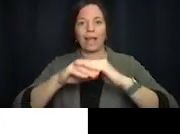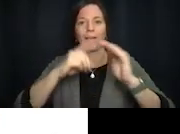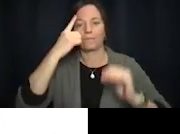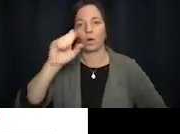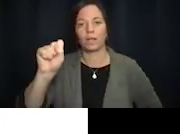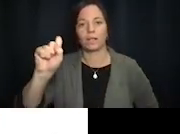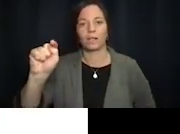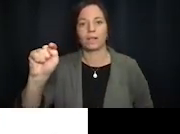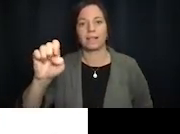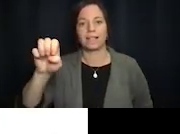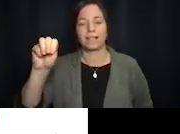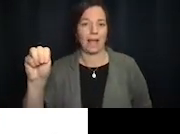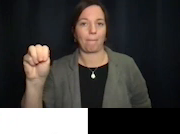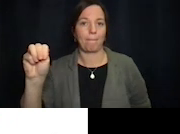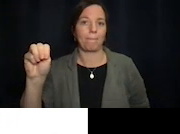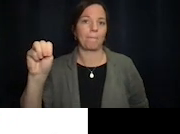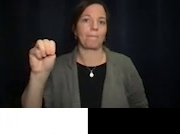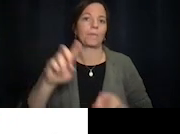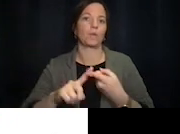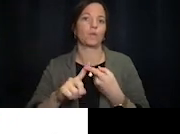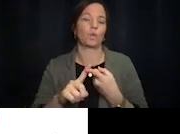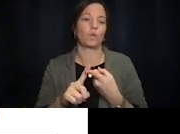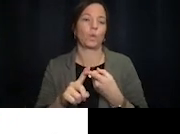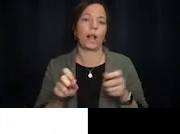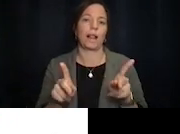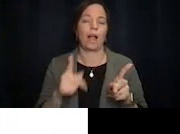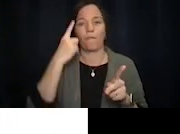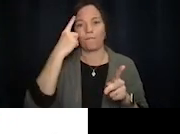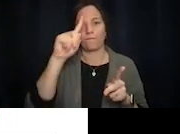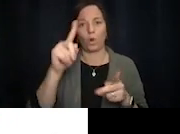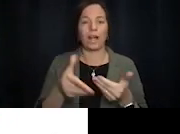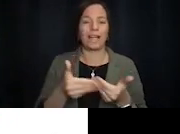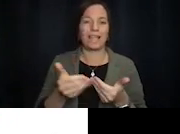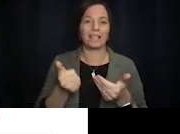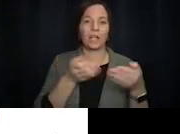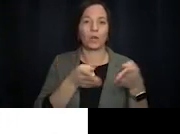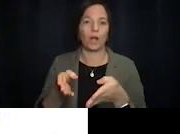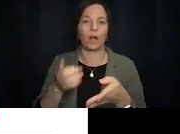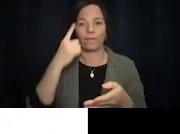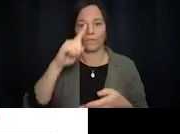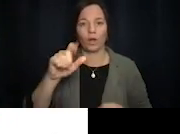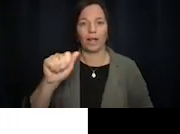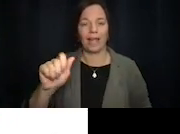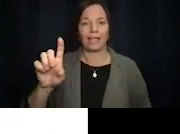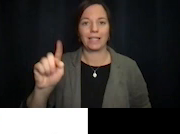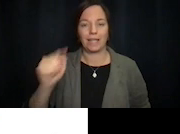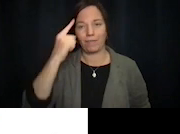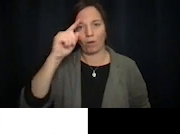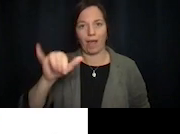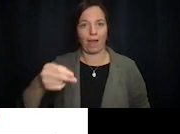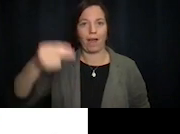the units for STEM, in order to try to allow for there to be an easier way to have ADTs for those high